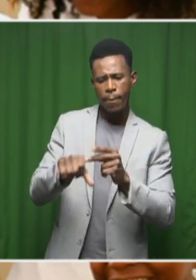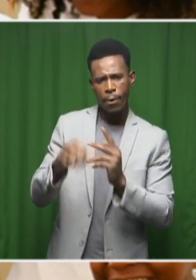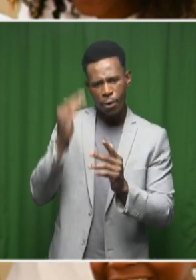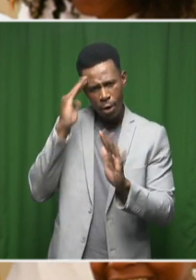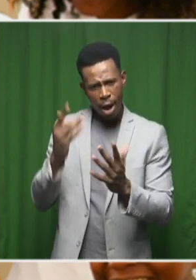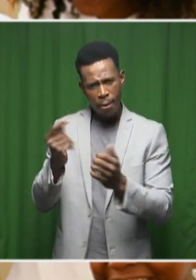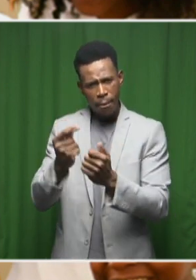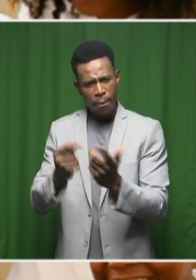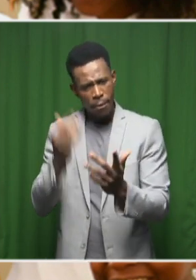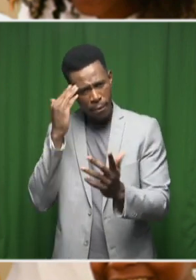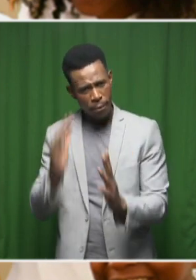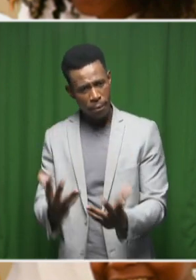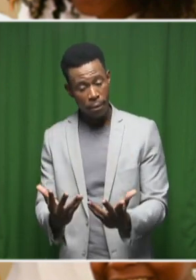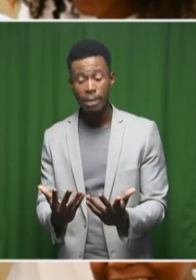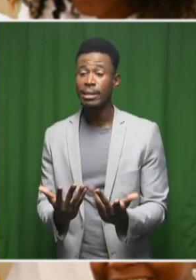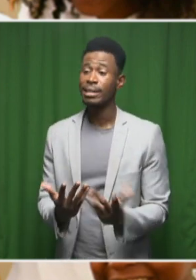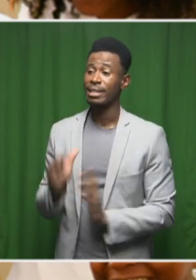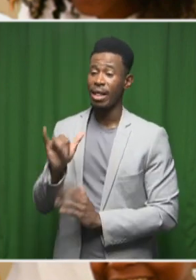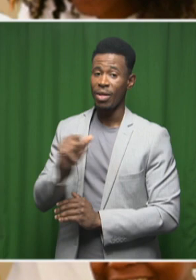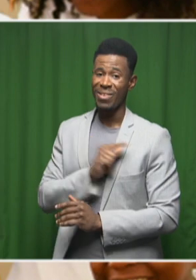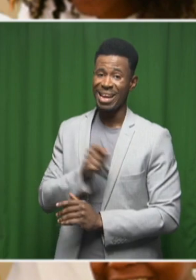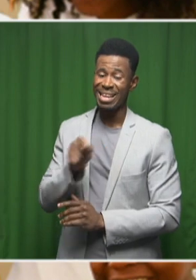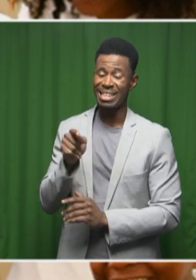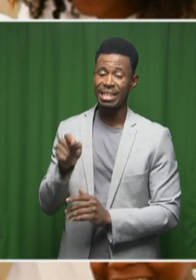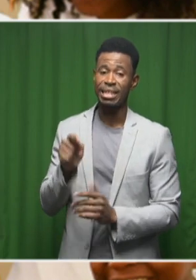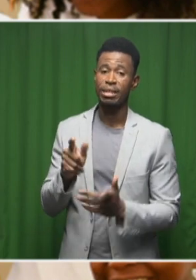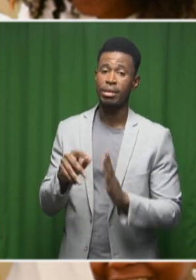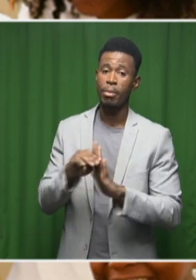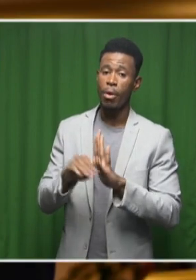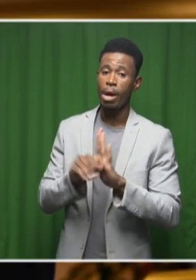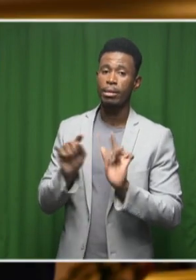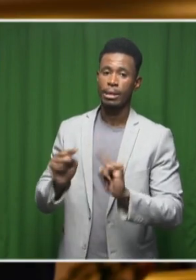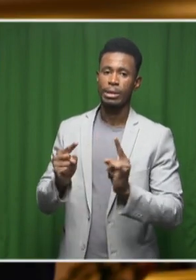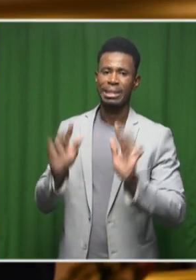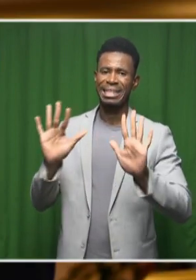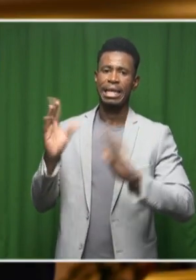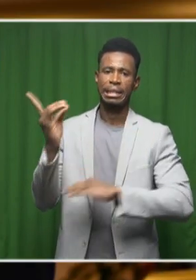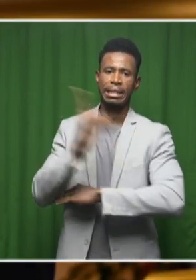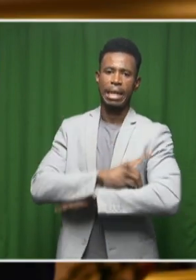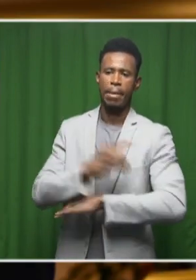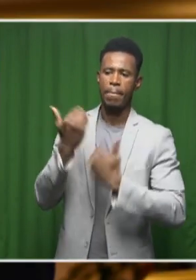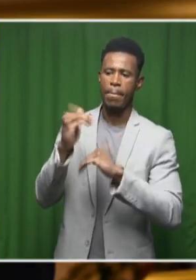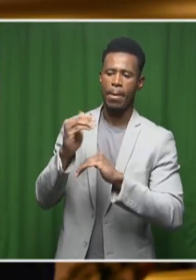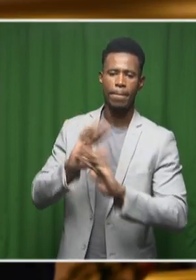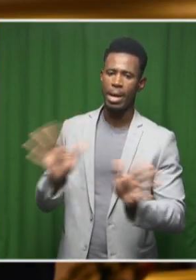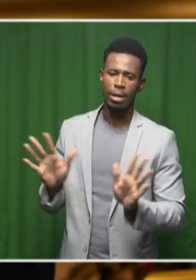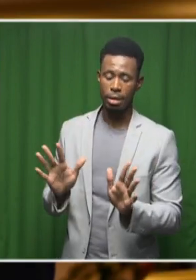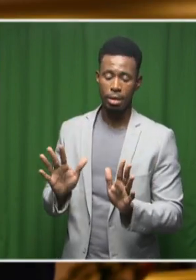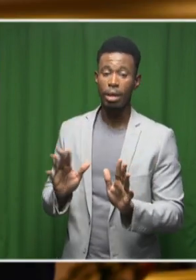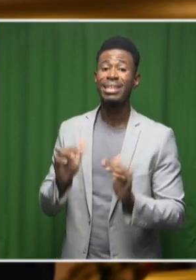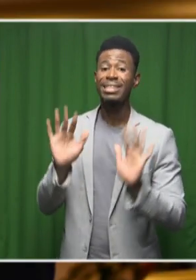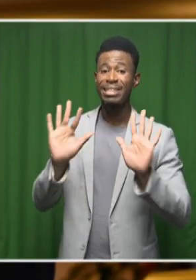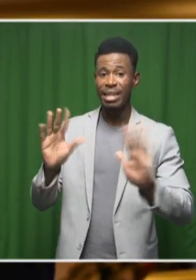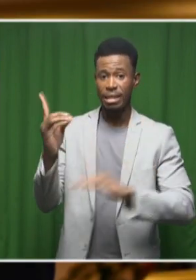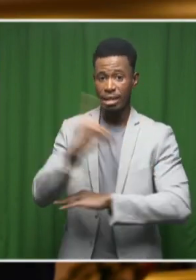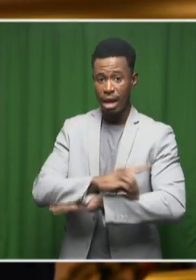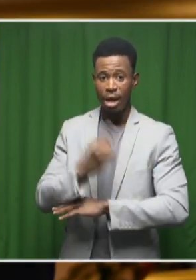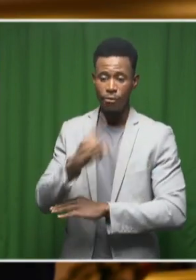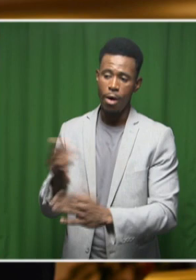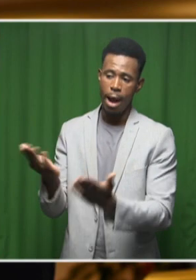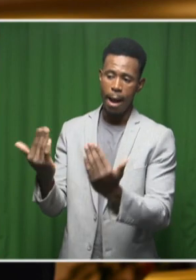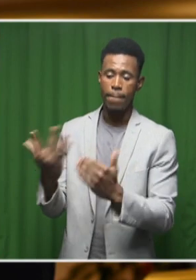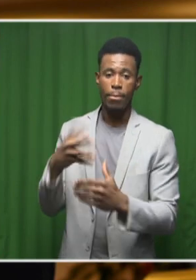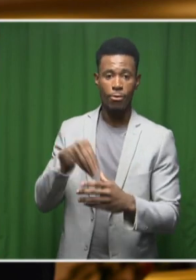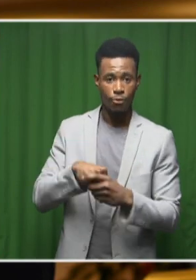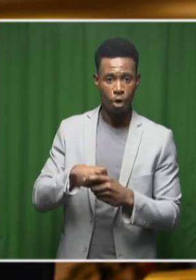be a 10-day kind of program. You have to bring them on board for the 10 days. And you need to be able to have the 6 months